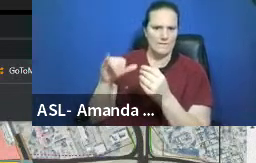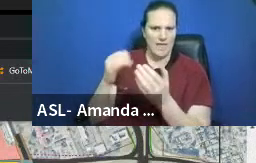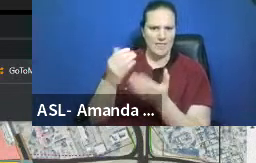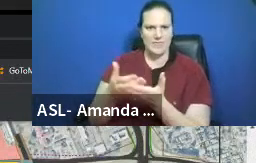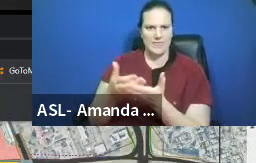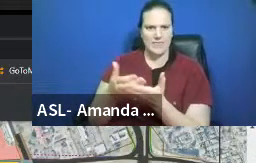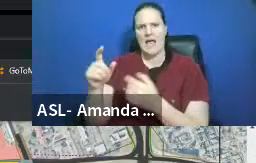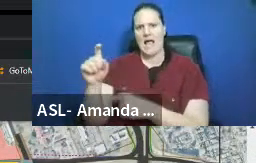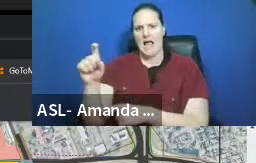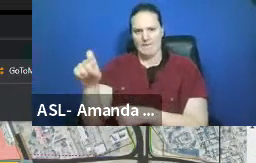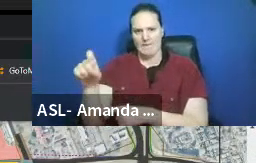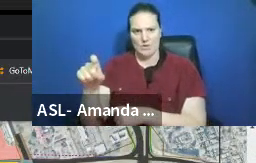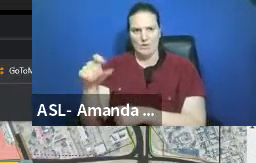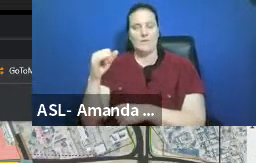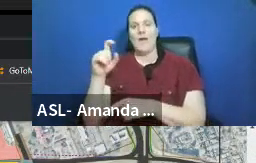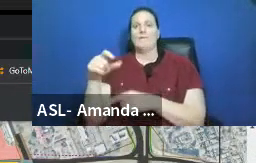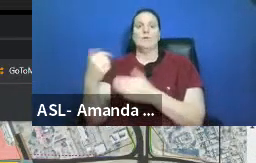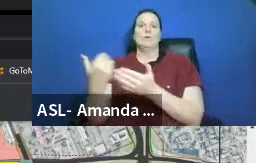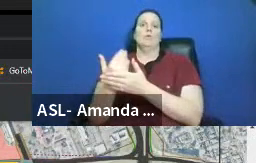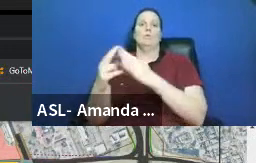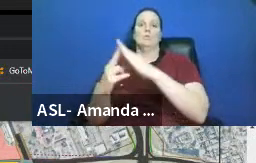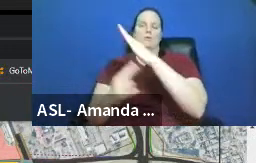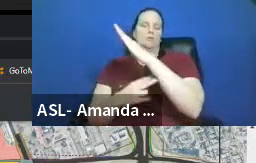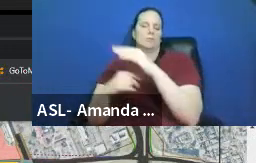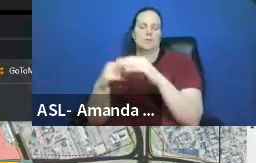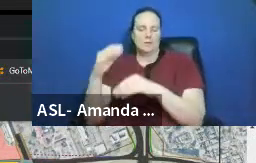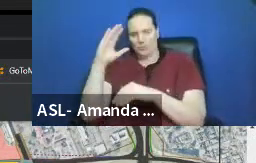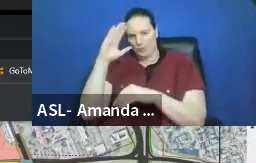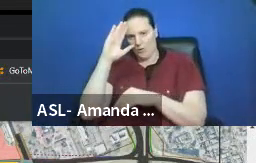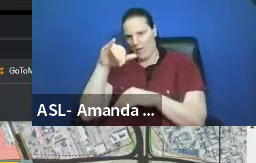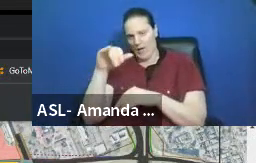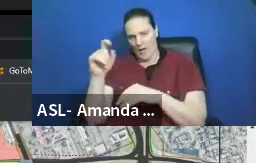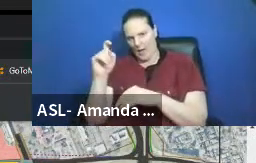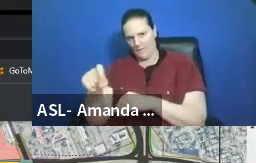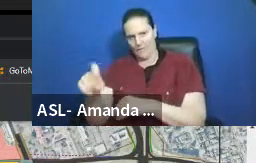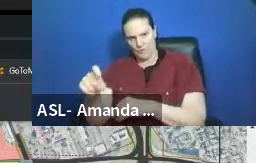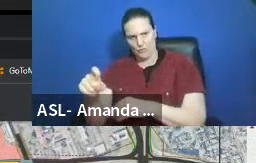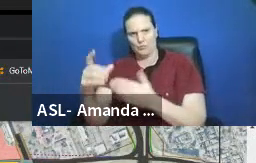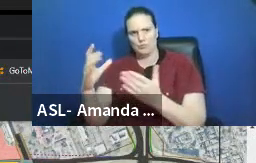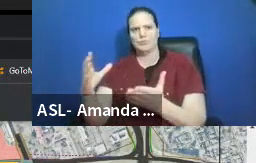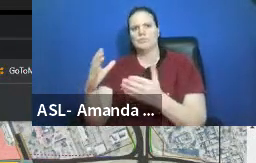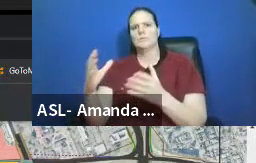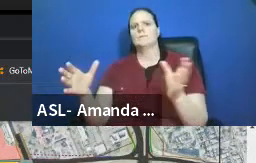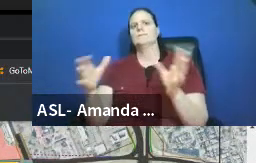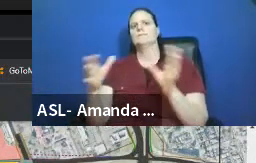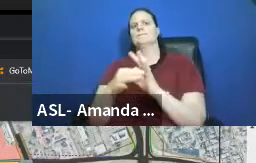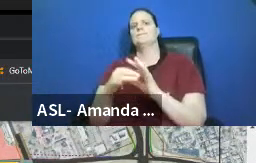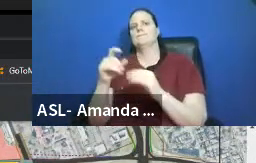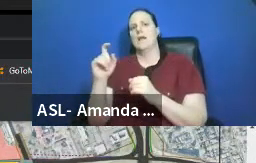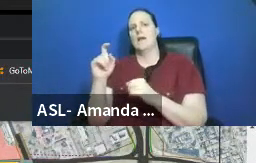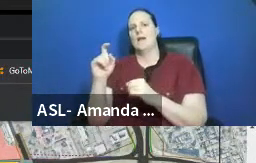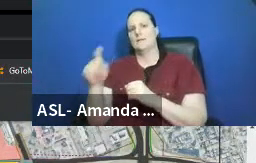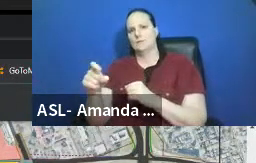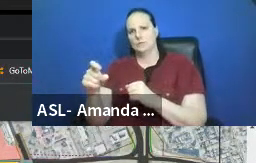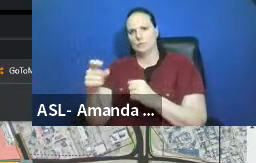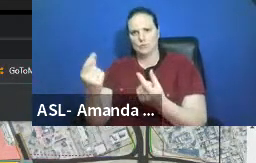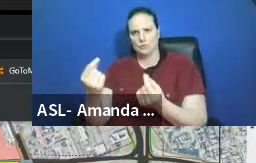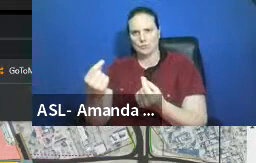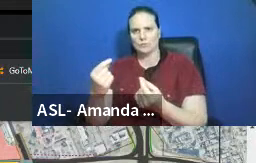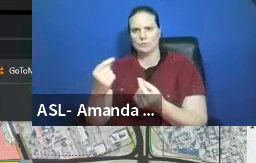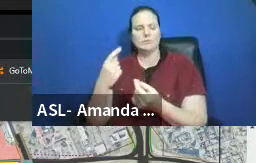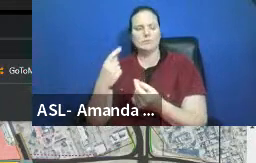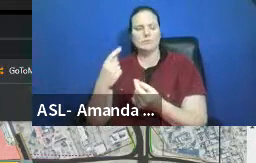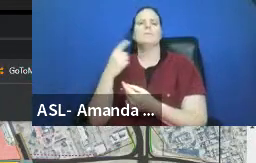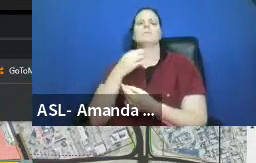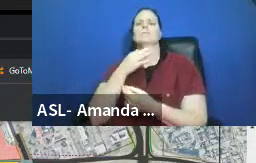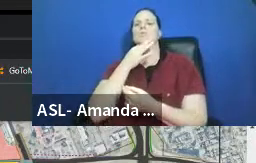have tos? You know, like we have to have a new bridge. We all know that, right? So that's a have to. There's certain connections that have to happen. So I'm just curious,